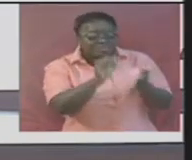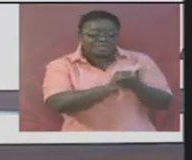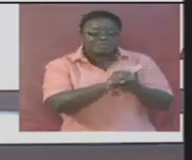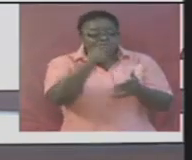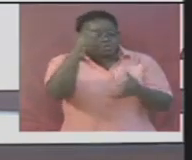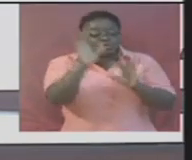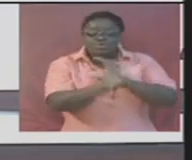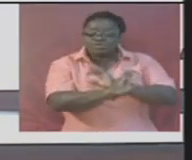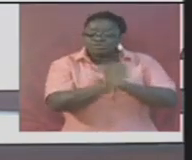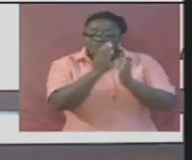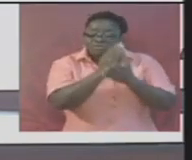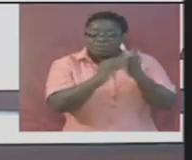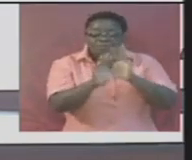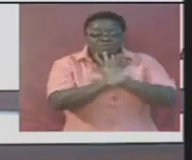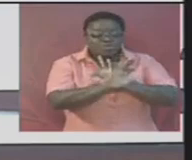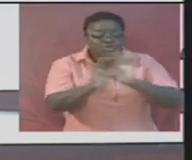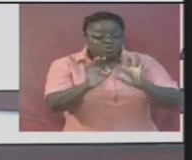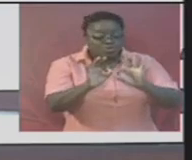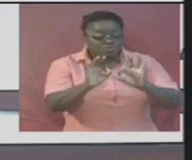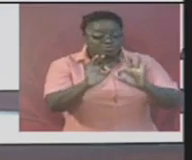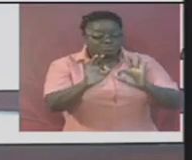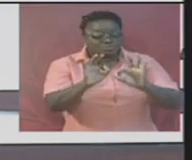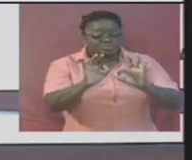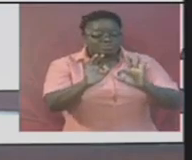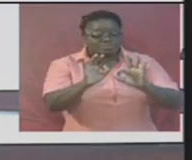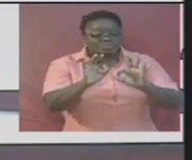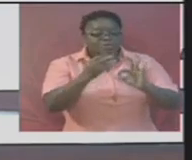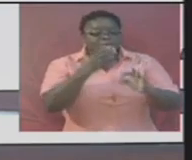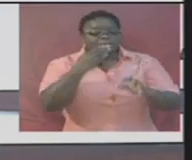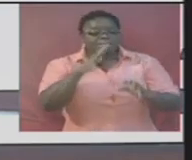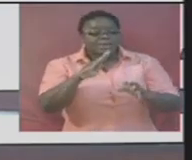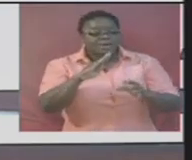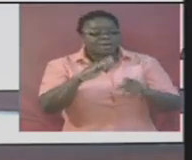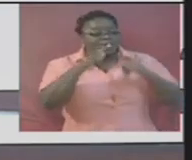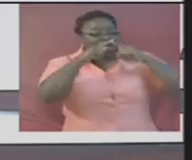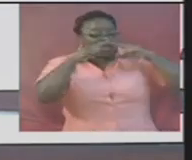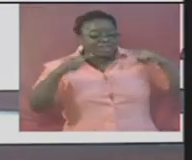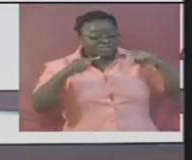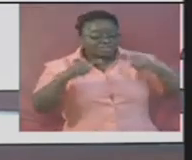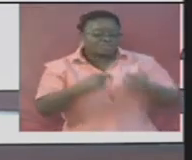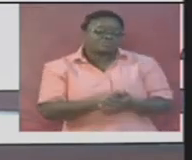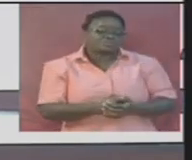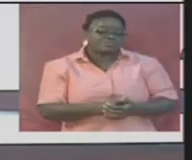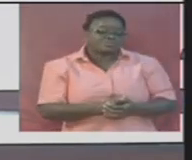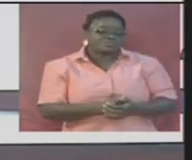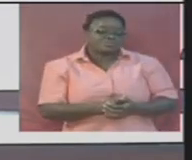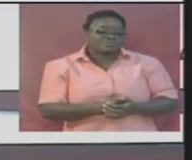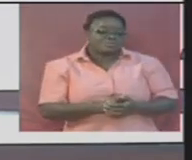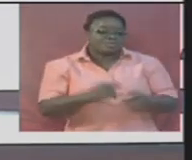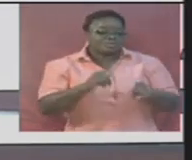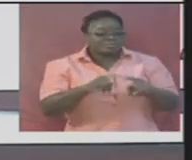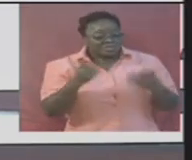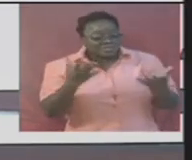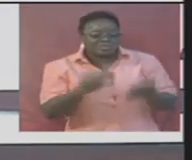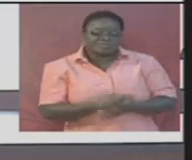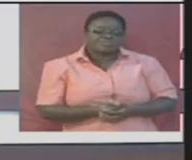no side effects. We do, however, expect basic immunological response, which is like fever and so